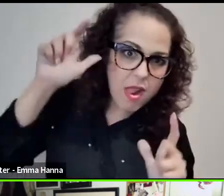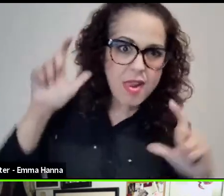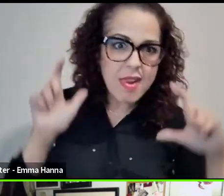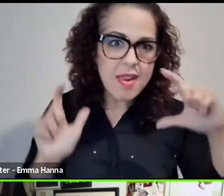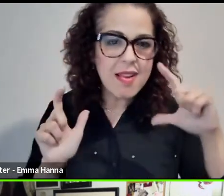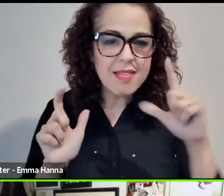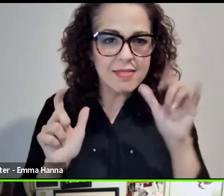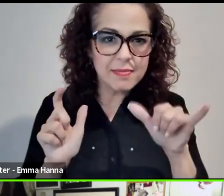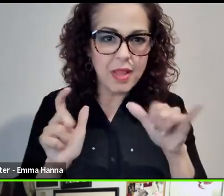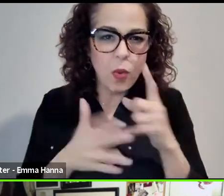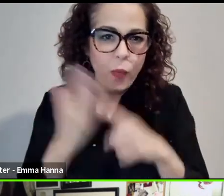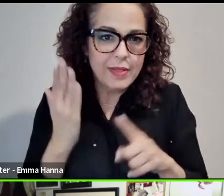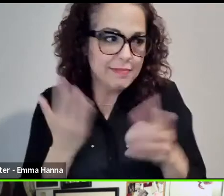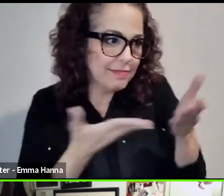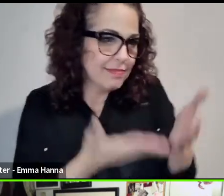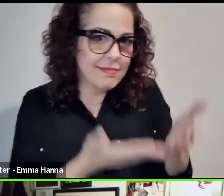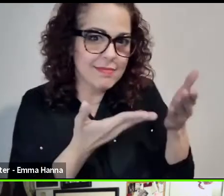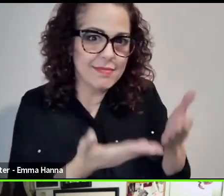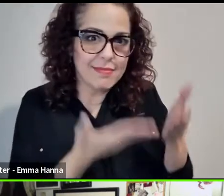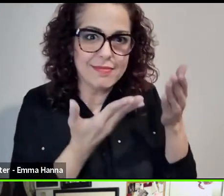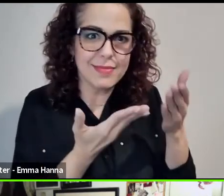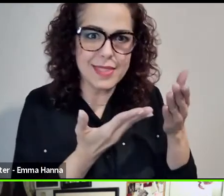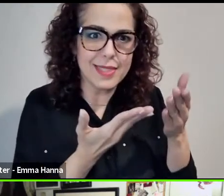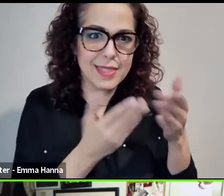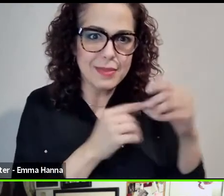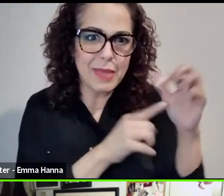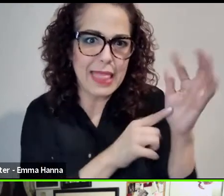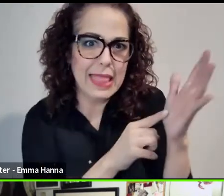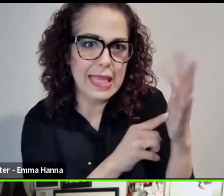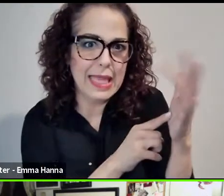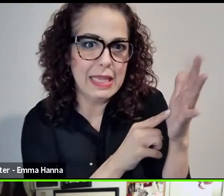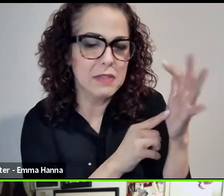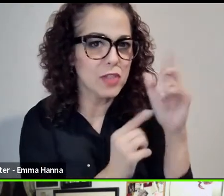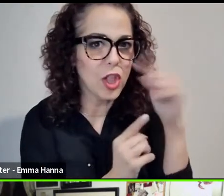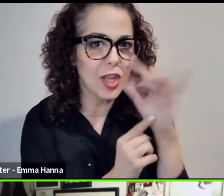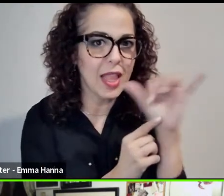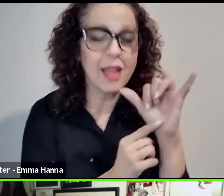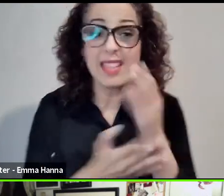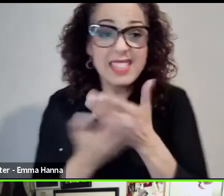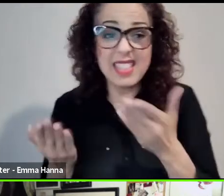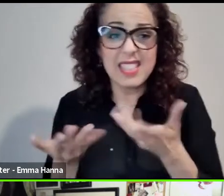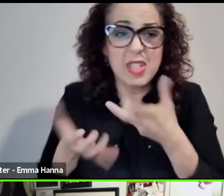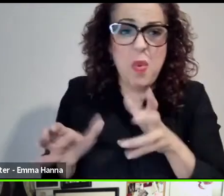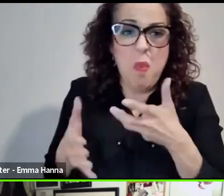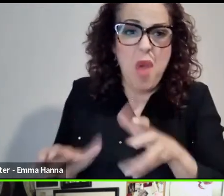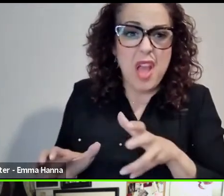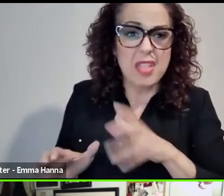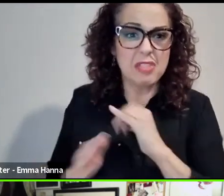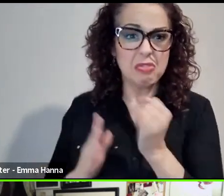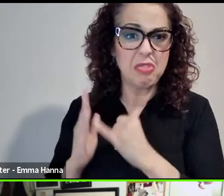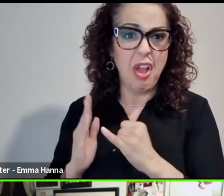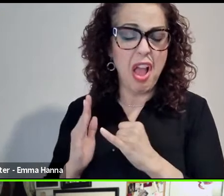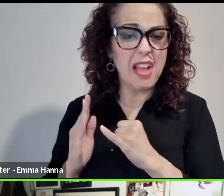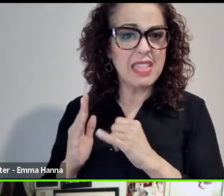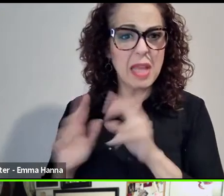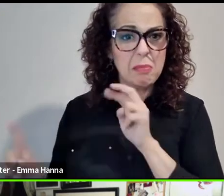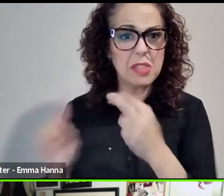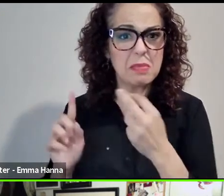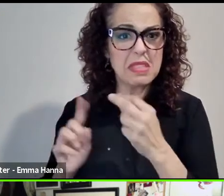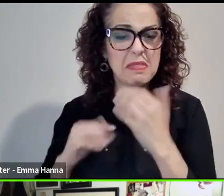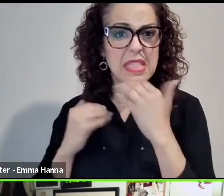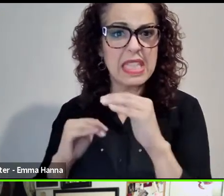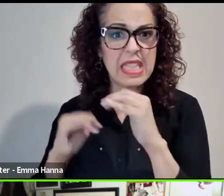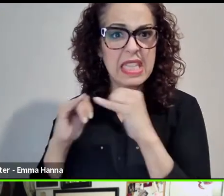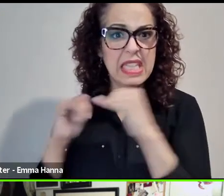what breadfruit leaves look like. And there's stuff that doesn't want to draw. It does not want to draw any minimalist perspective, you know, clean